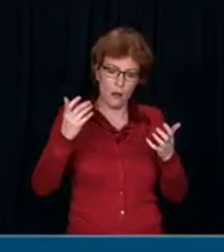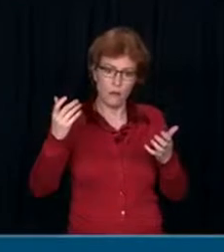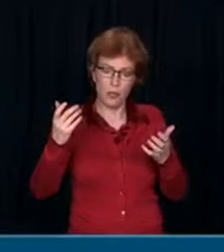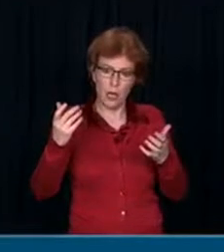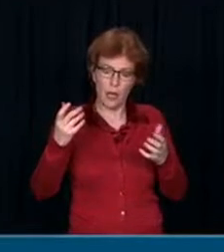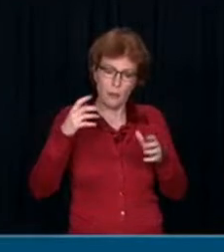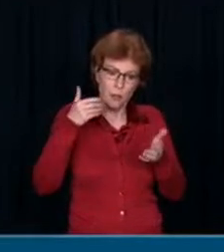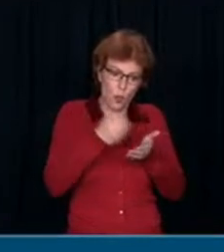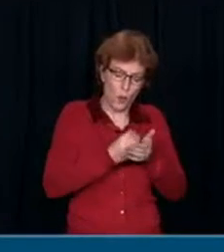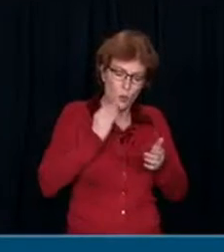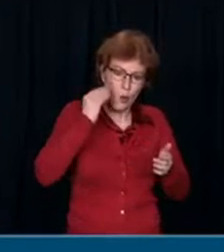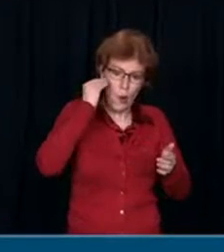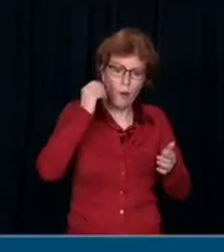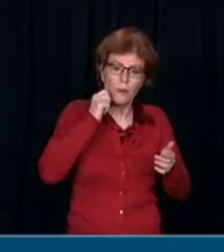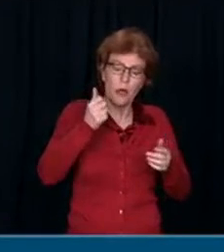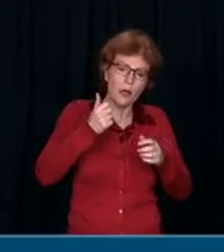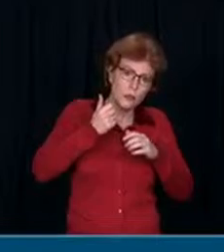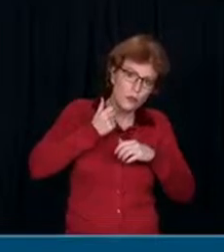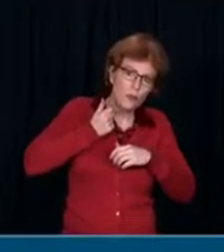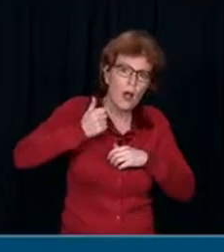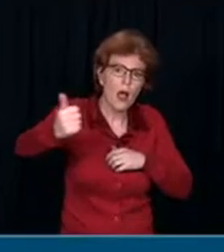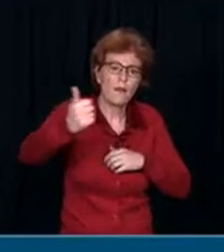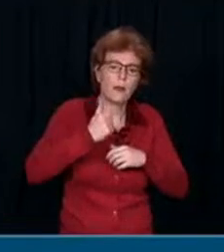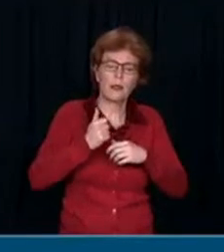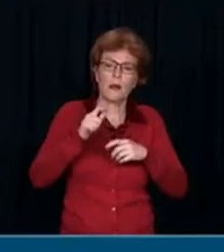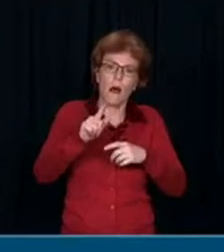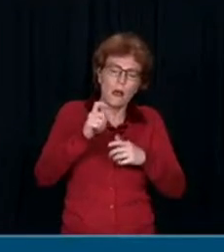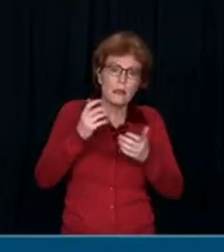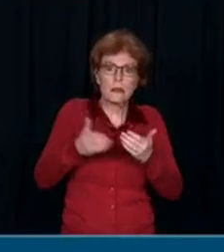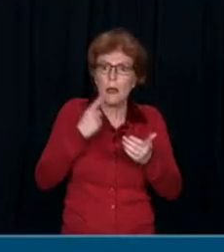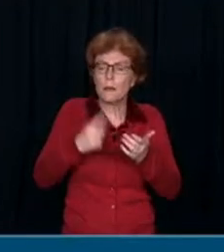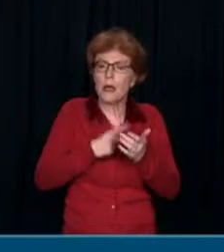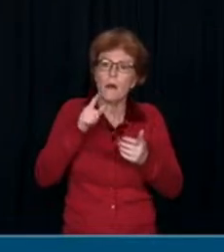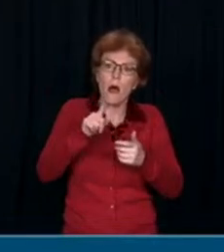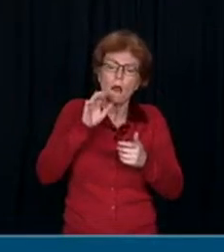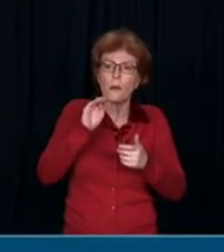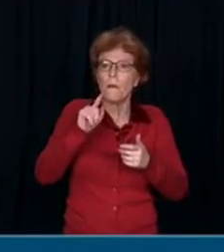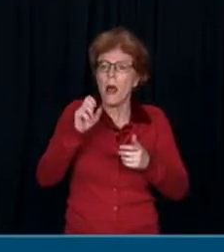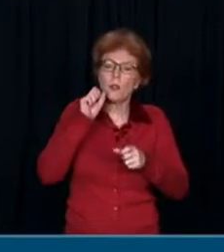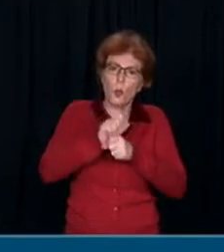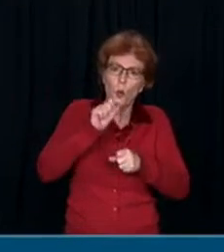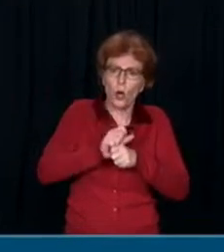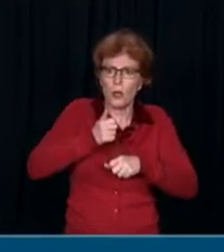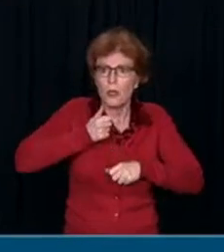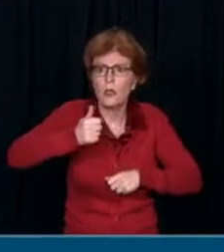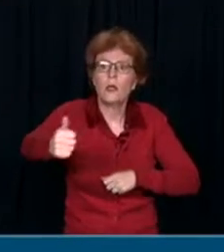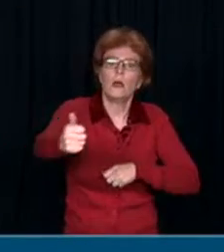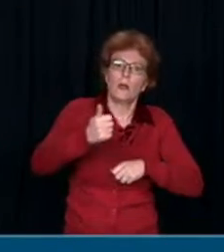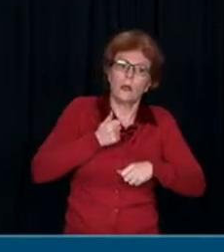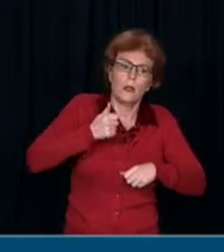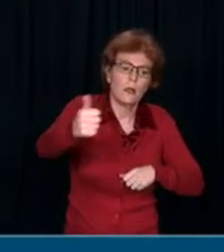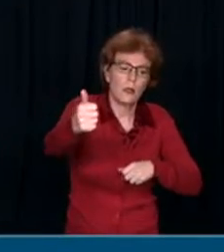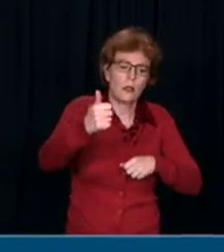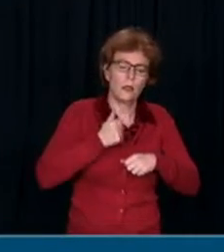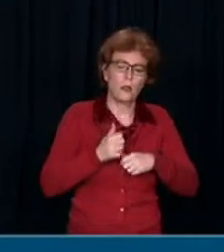home rather than traveling miles and miles, maybe even hundreds of miles to work. And that's why